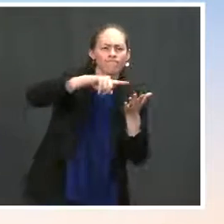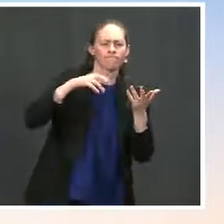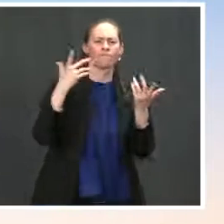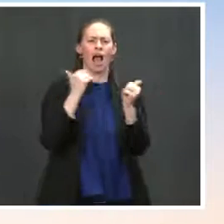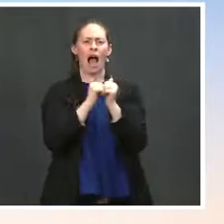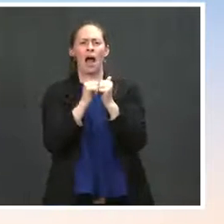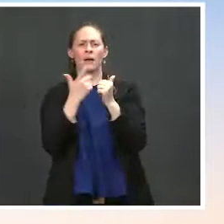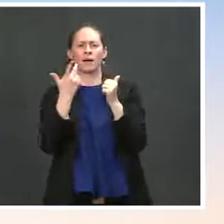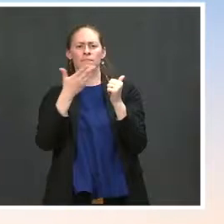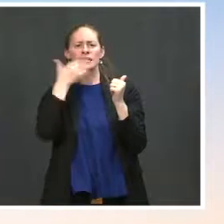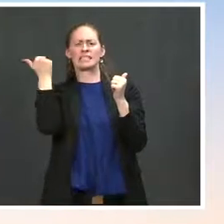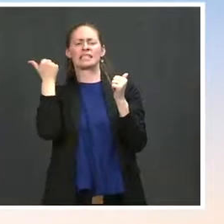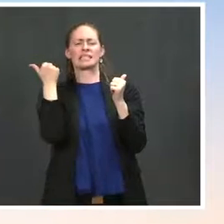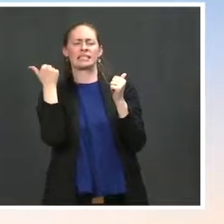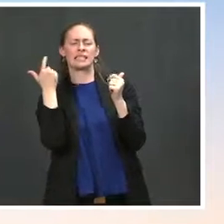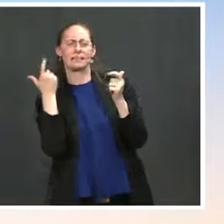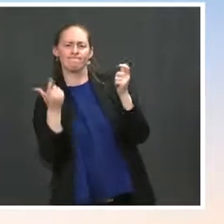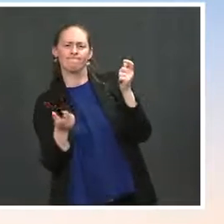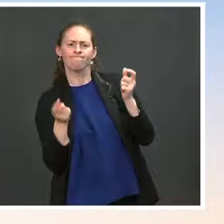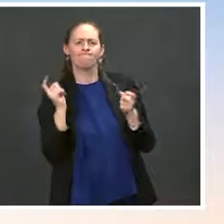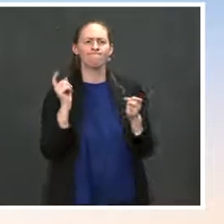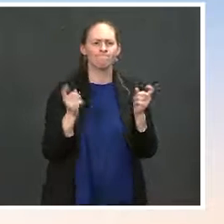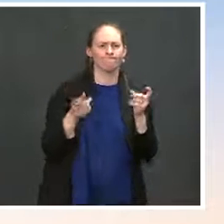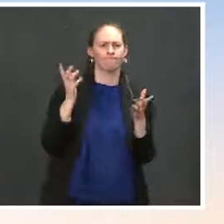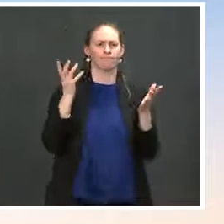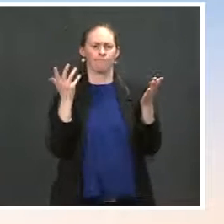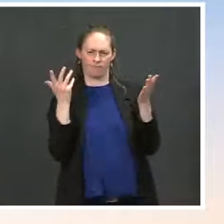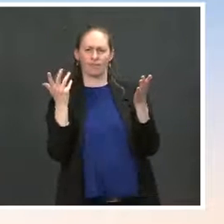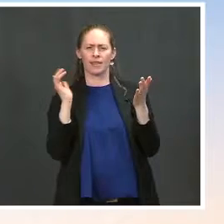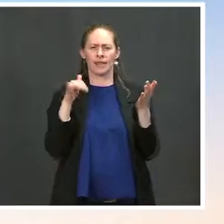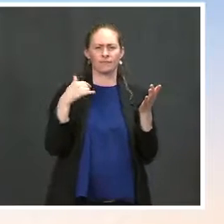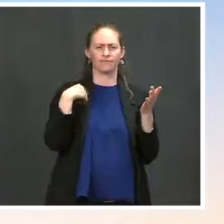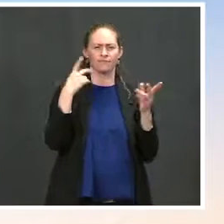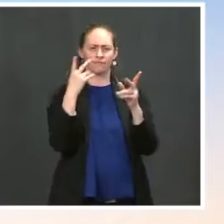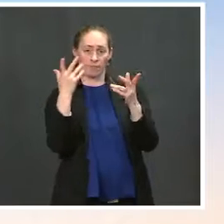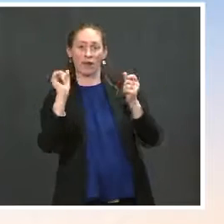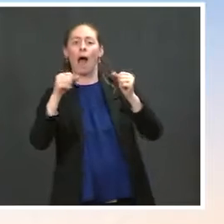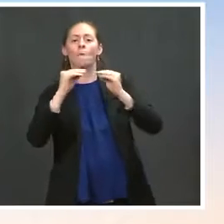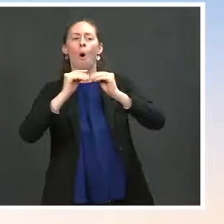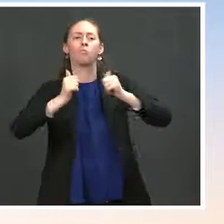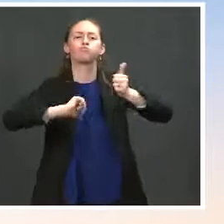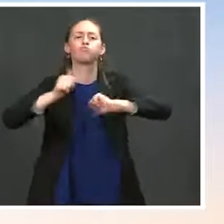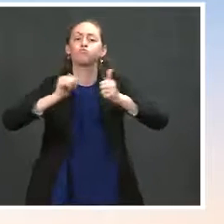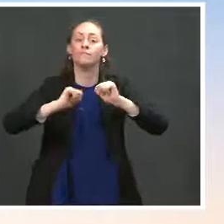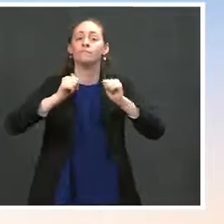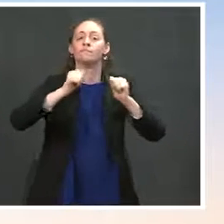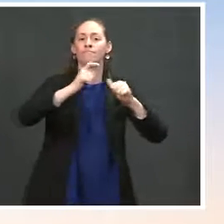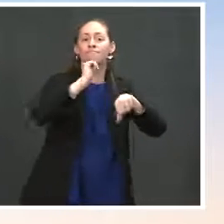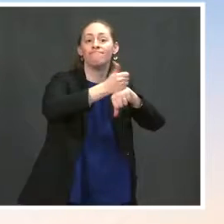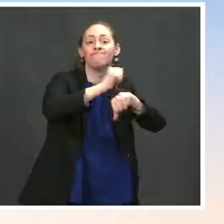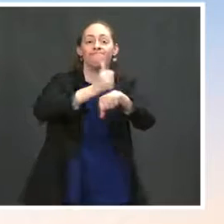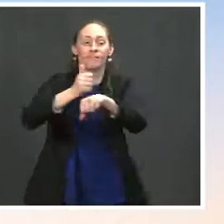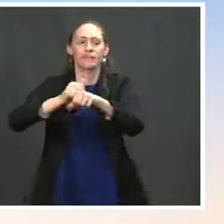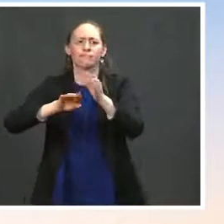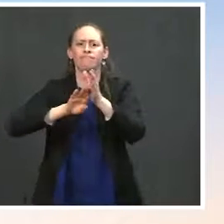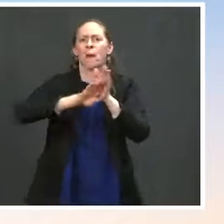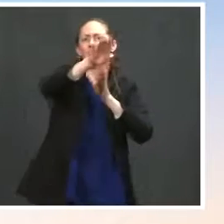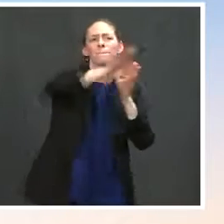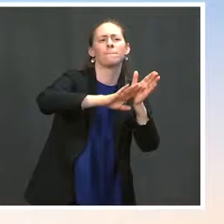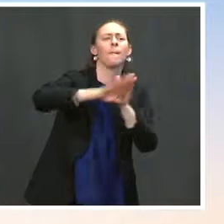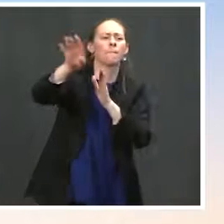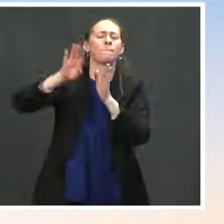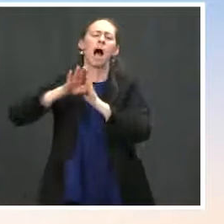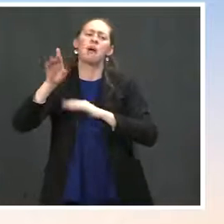prohibitive, so you're competitive with other things, it starts to take off. I think these things are going to happen. I'll tell you, I'm genuinely